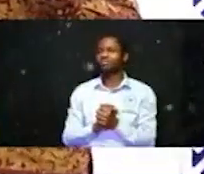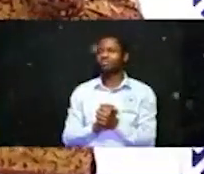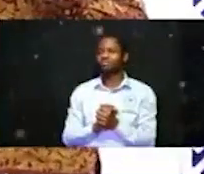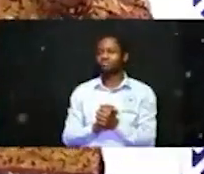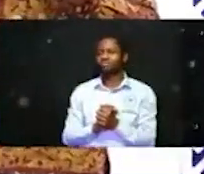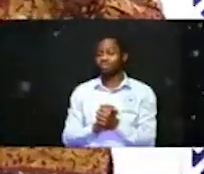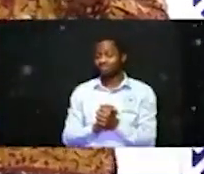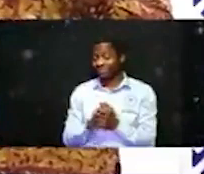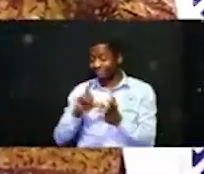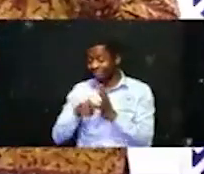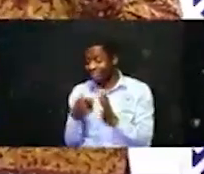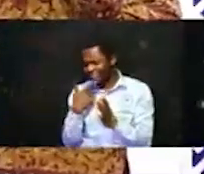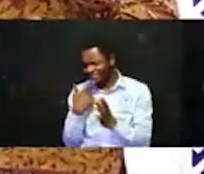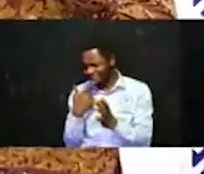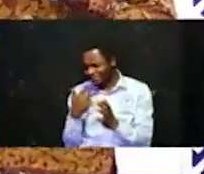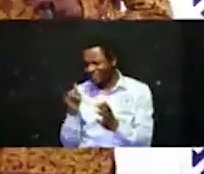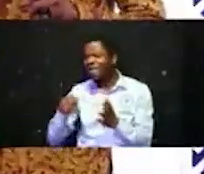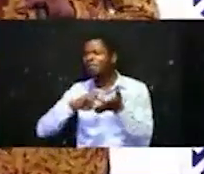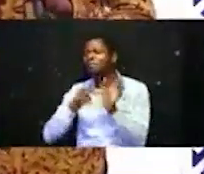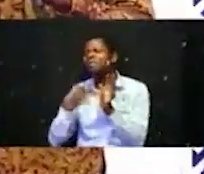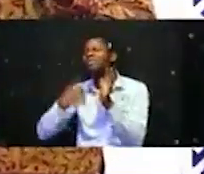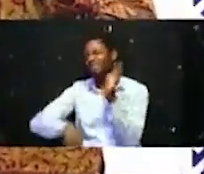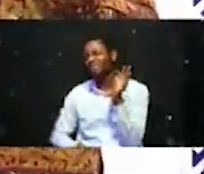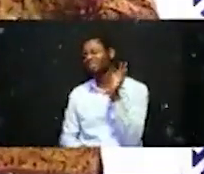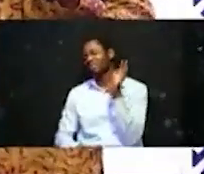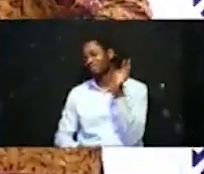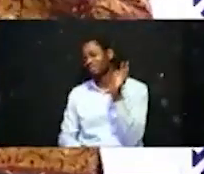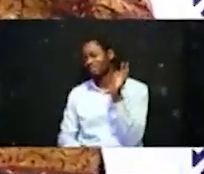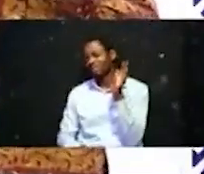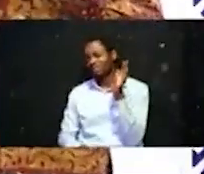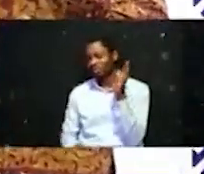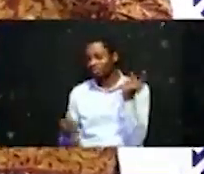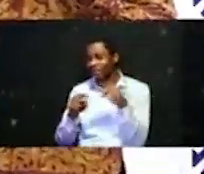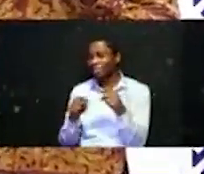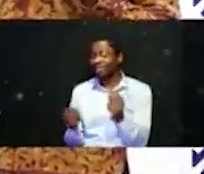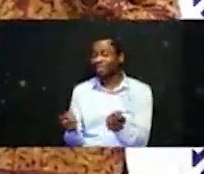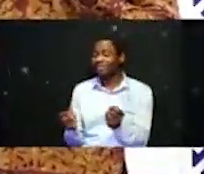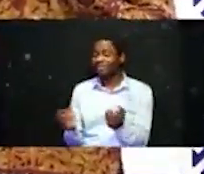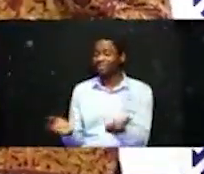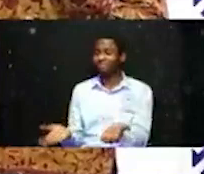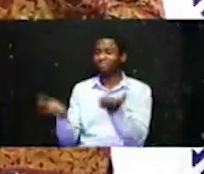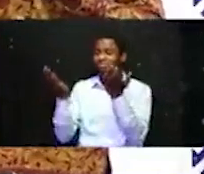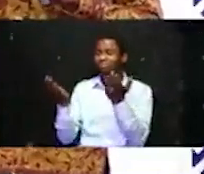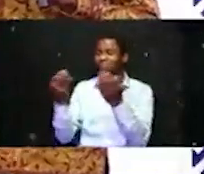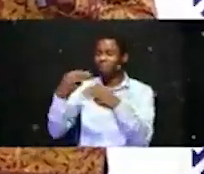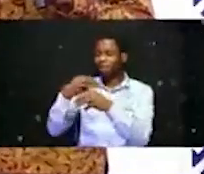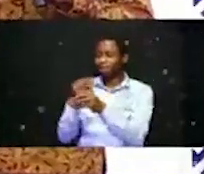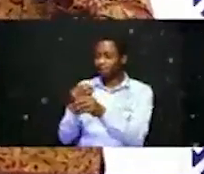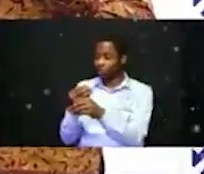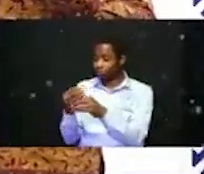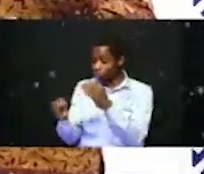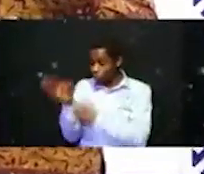Then we try to say that, what does that mean practically? He is made in both Lord